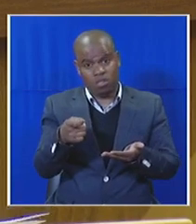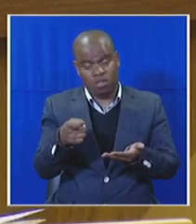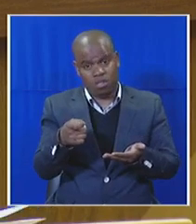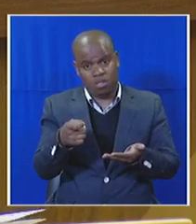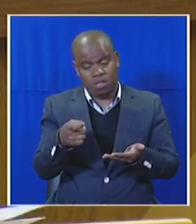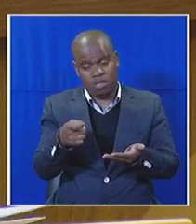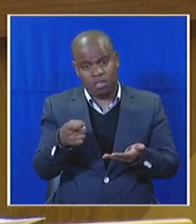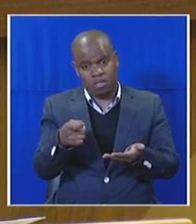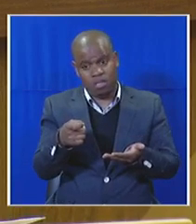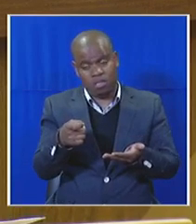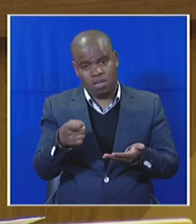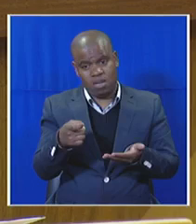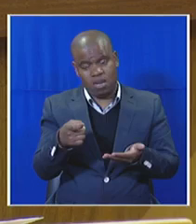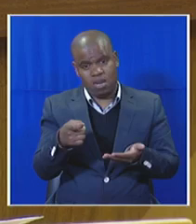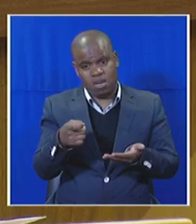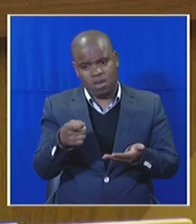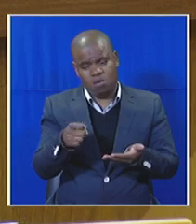1,650 schools